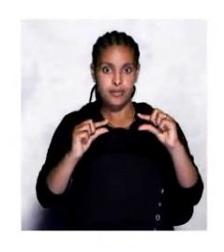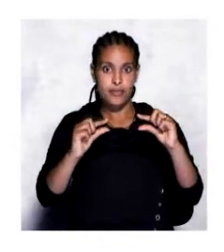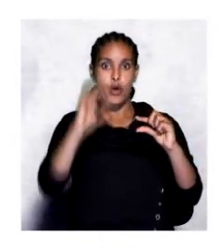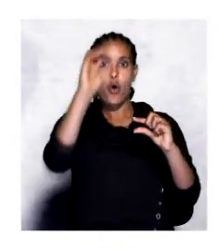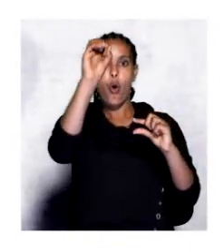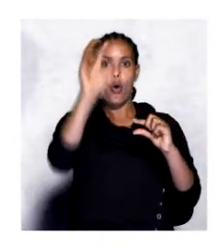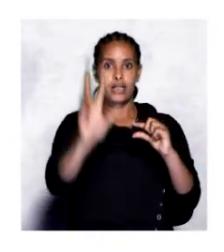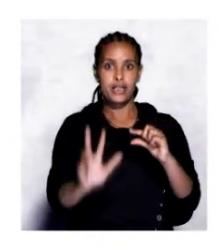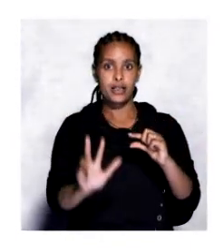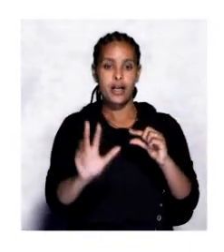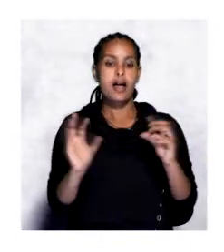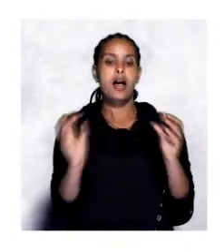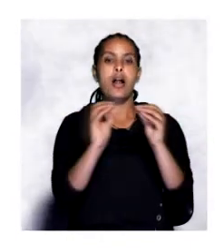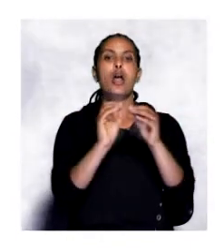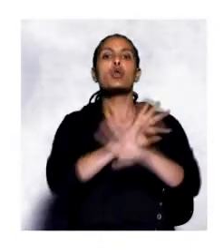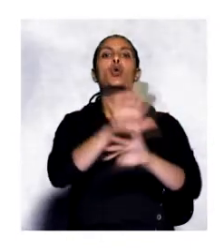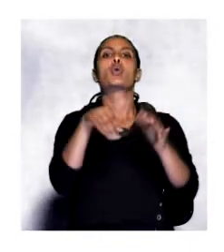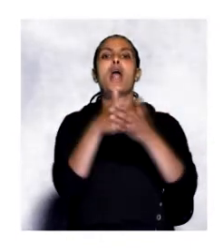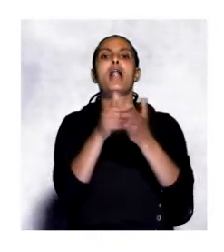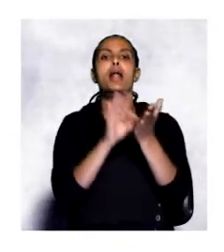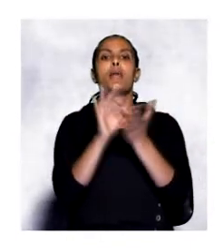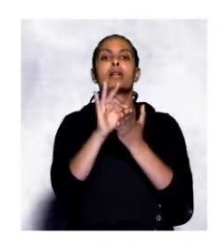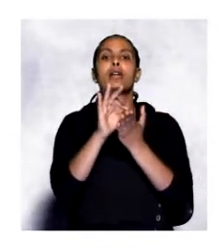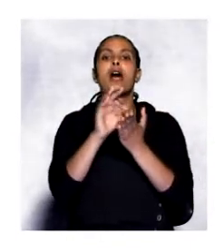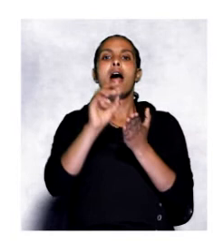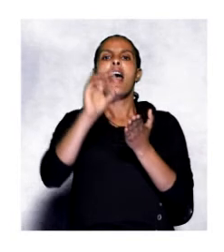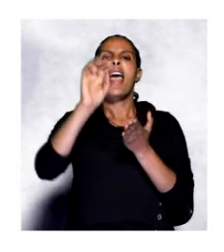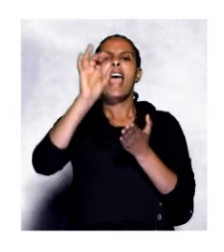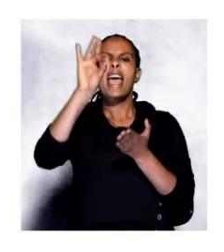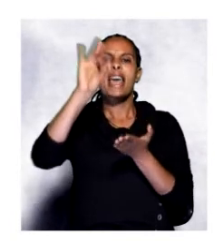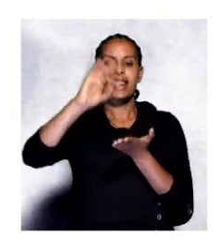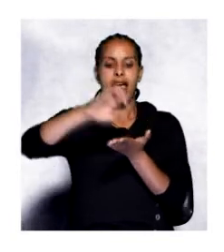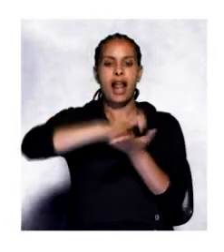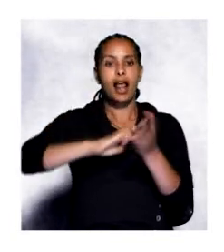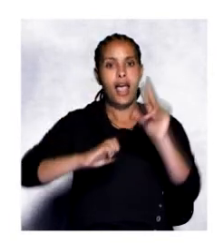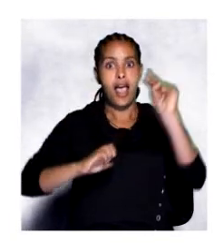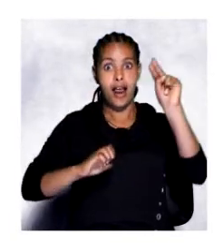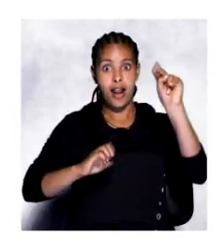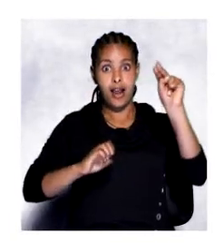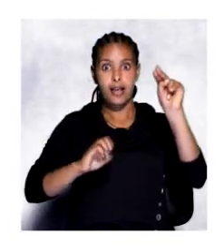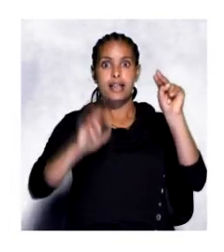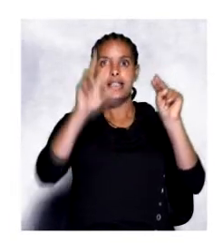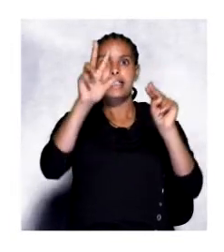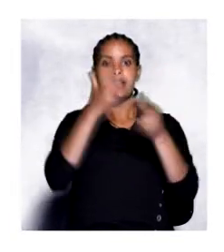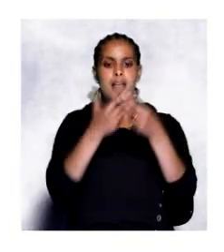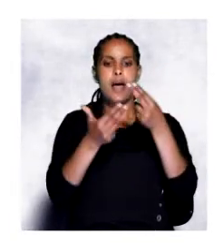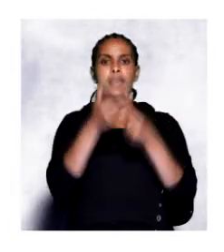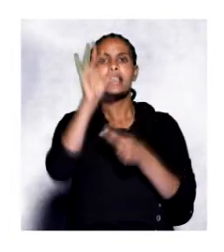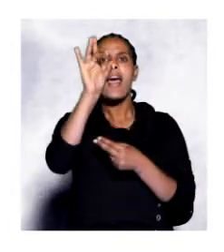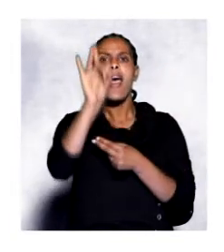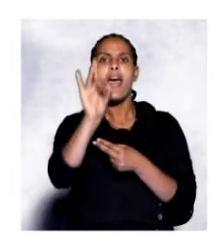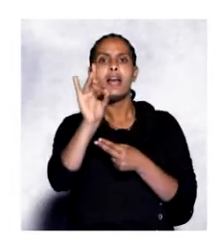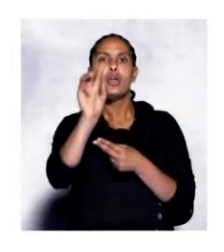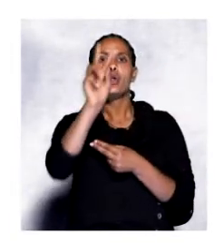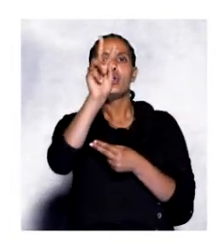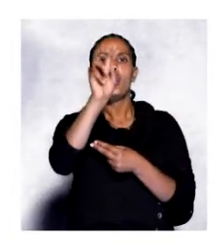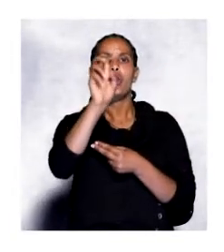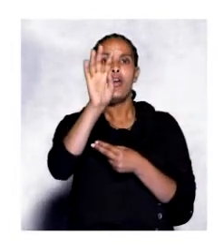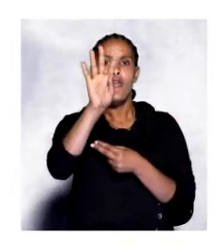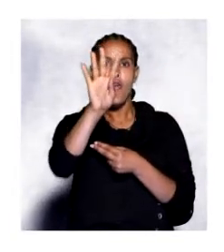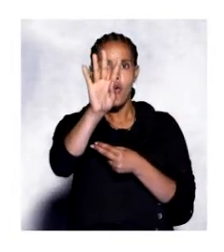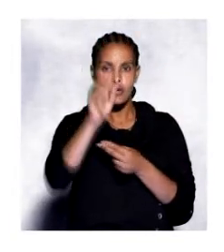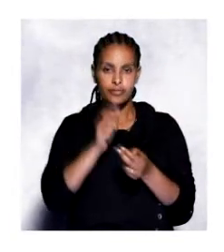O3. Calculate total number of 8 electrons, N. N equal 3 times 8 is